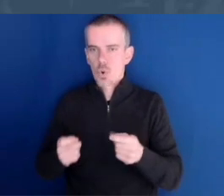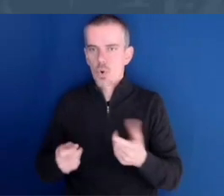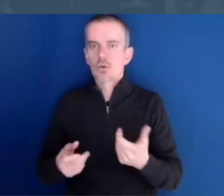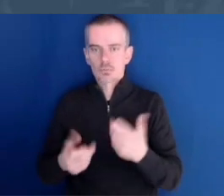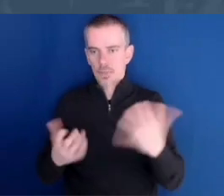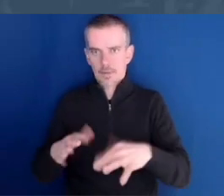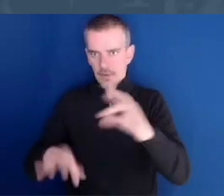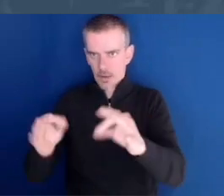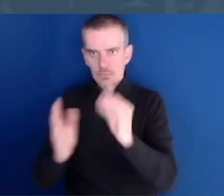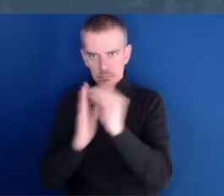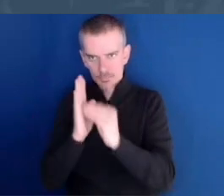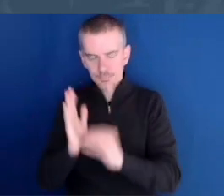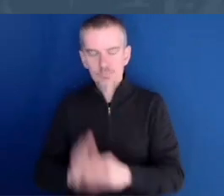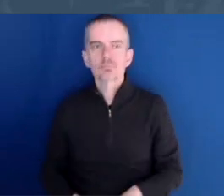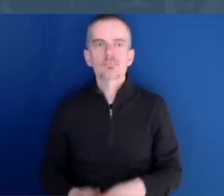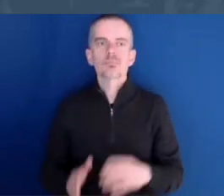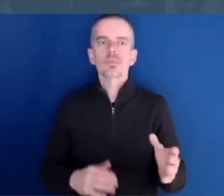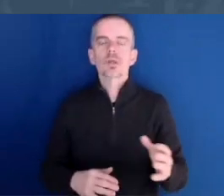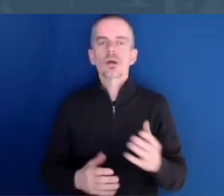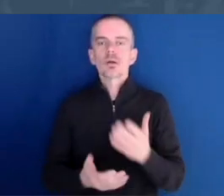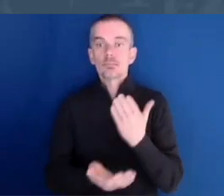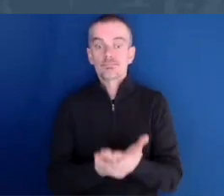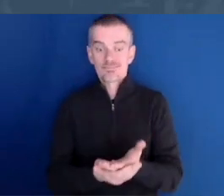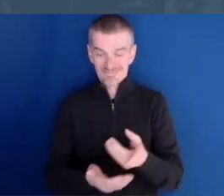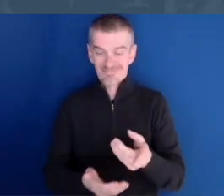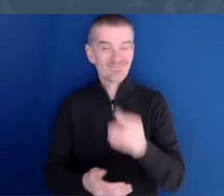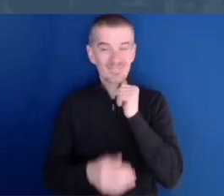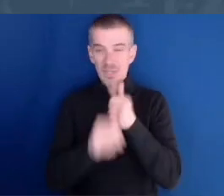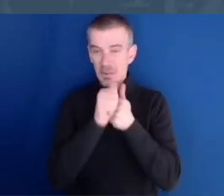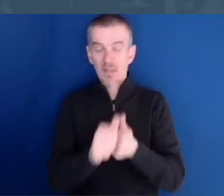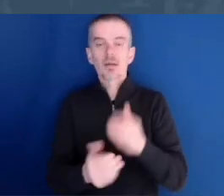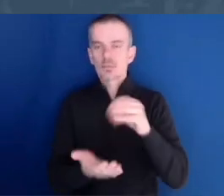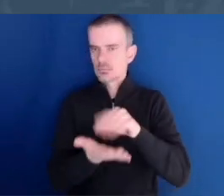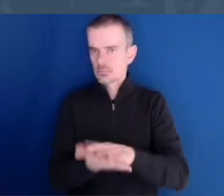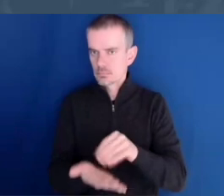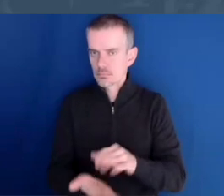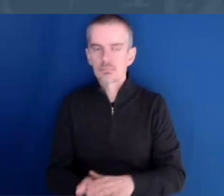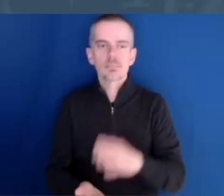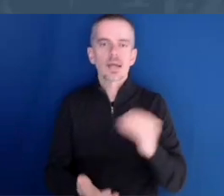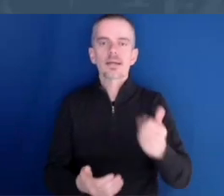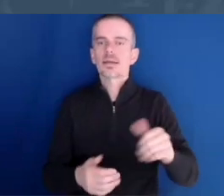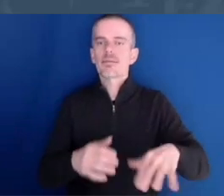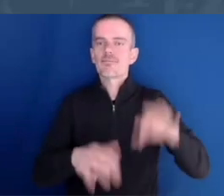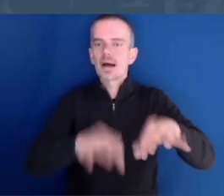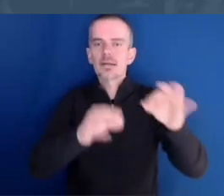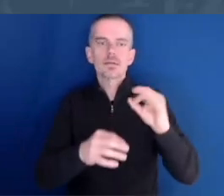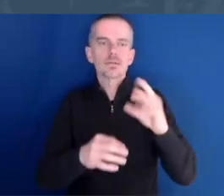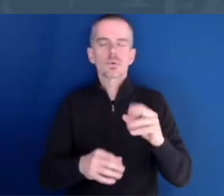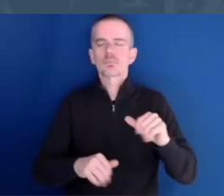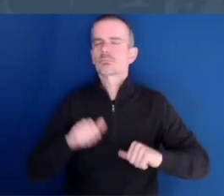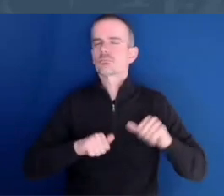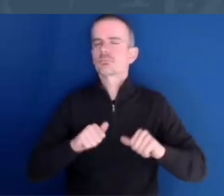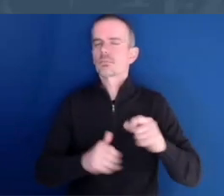to document material instances of non-compliance and then any findings or question costs noted during the